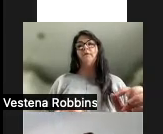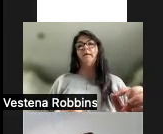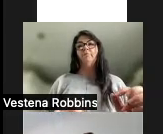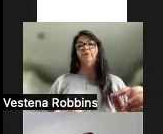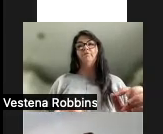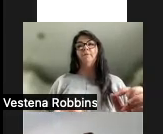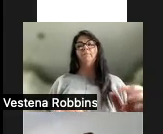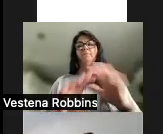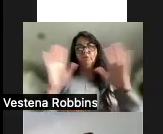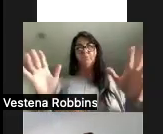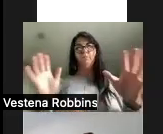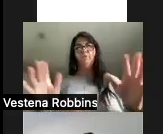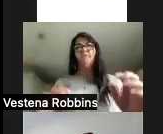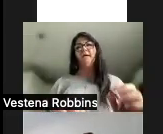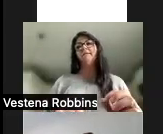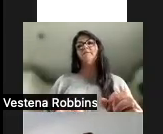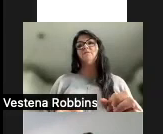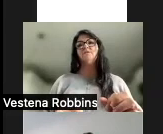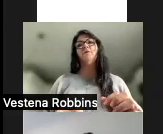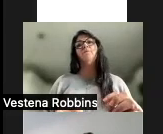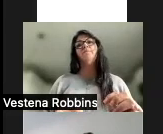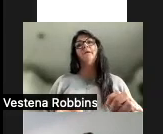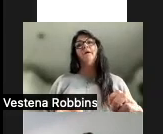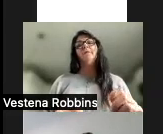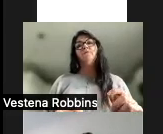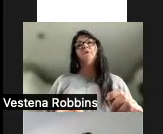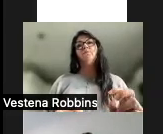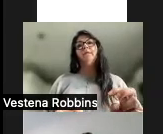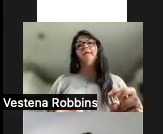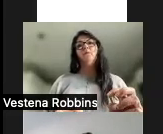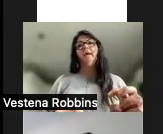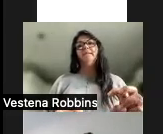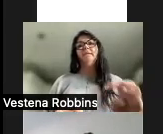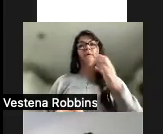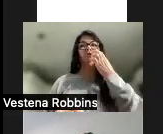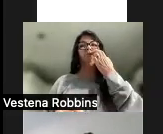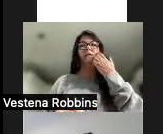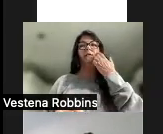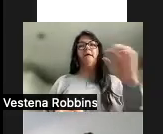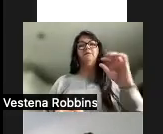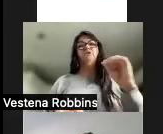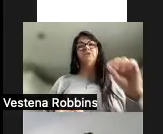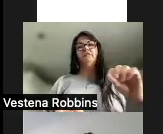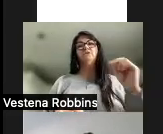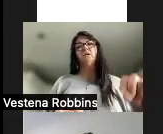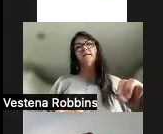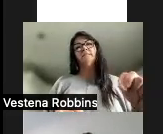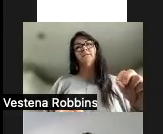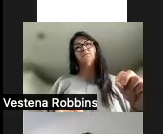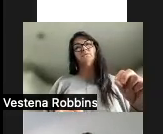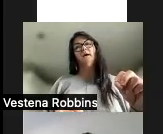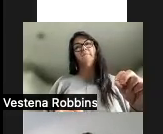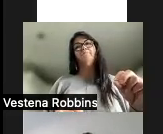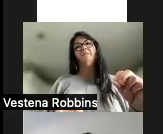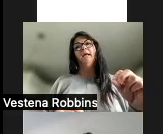stakeholder input from multiple perspectives. And so those are really the ways in which we have leveraged this